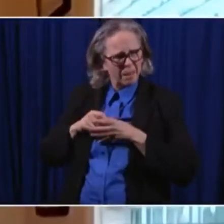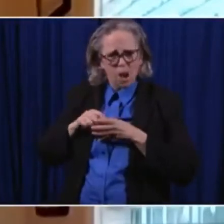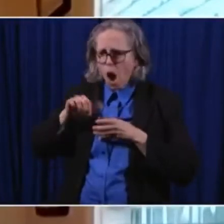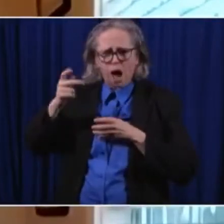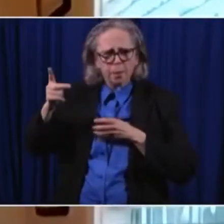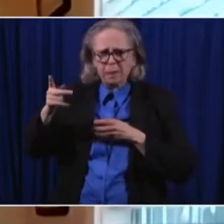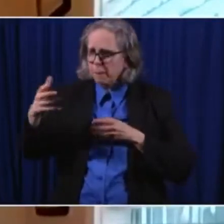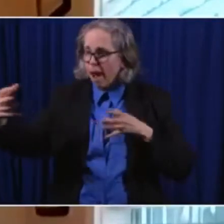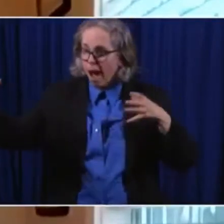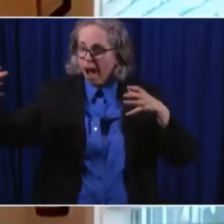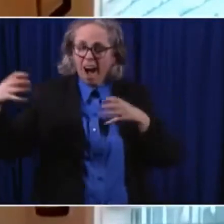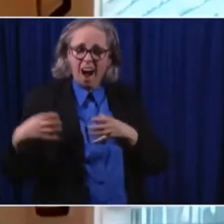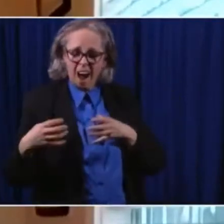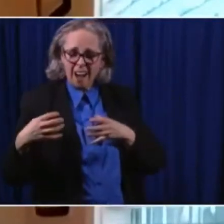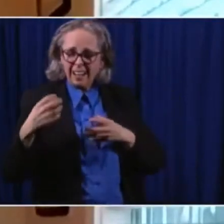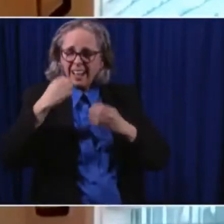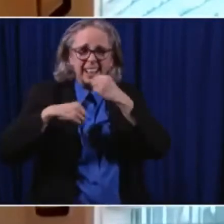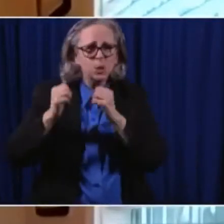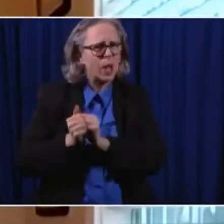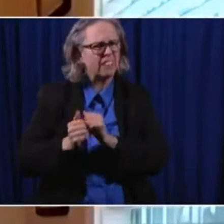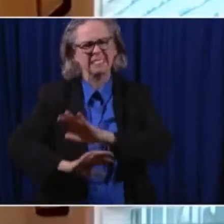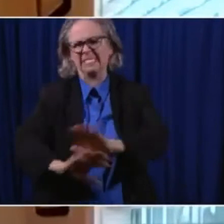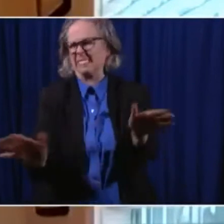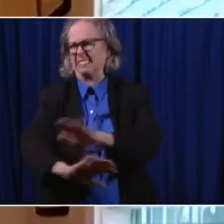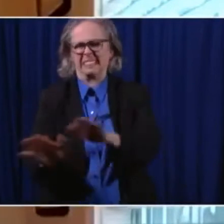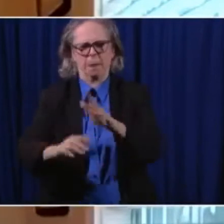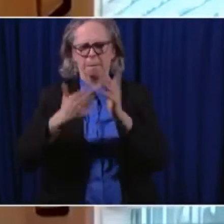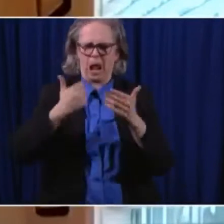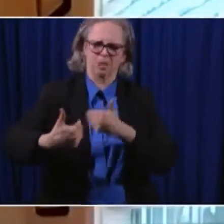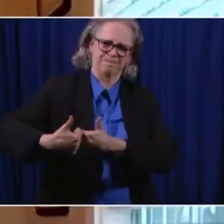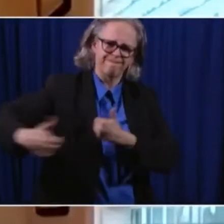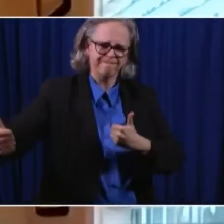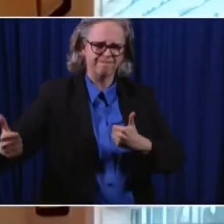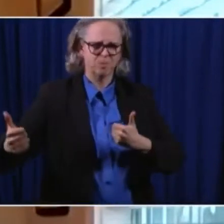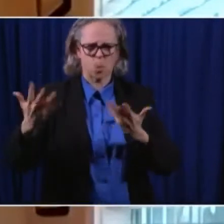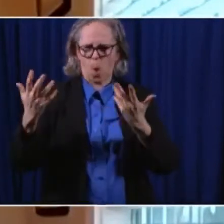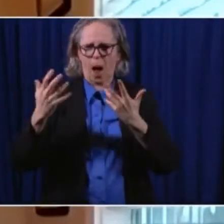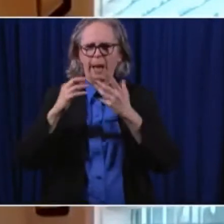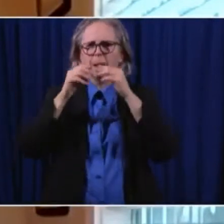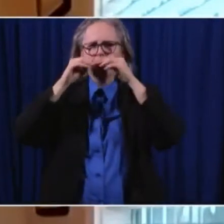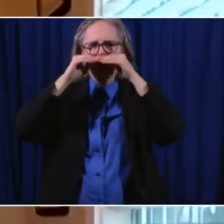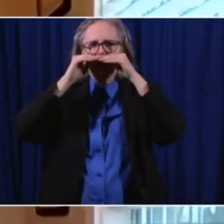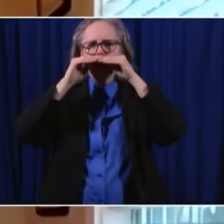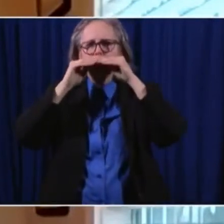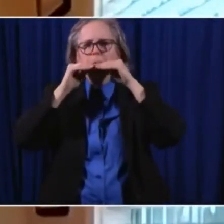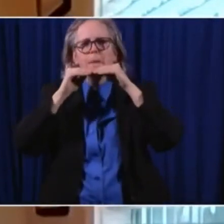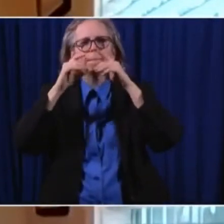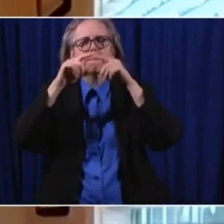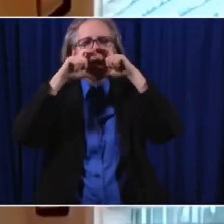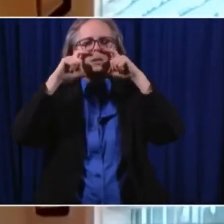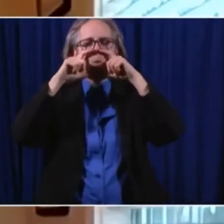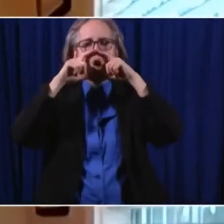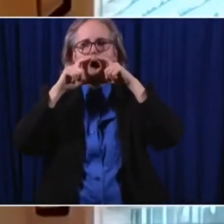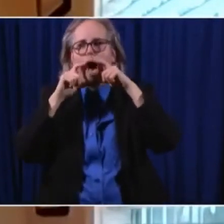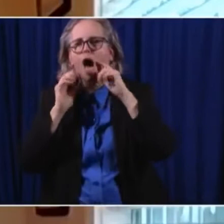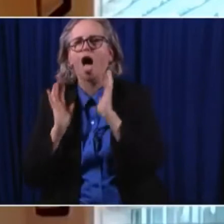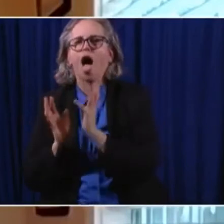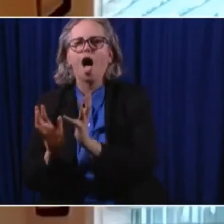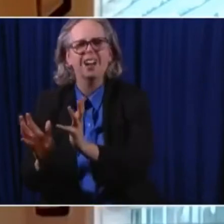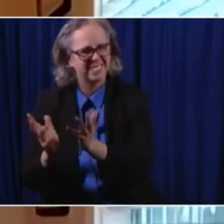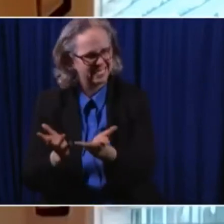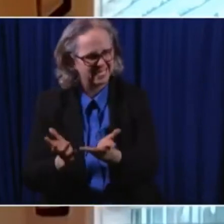we can't wear our masks. Rethink those travel plans. This is a holiday to stay close to home